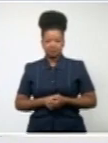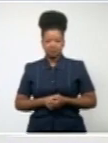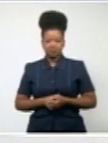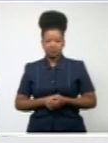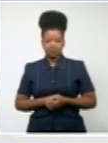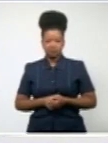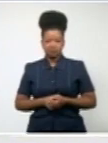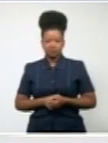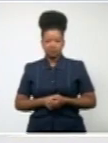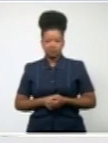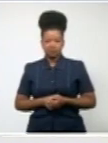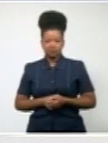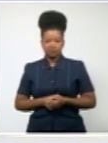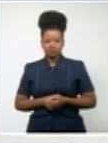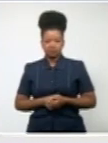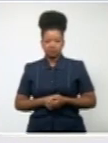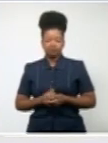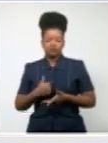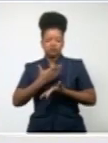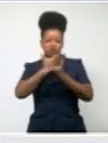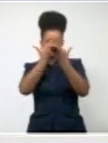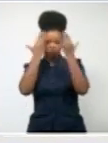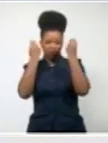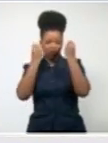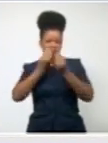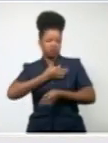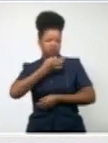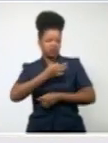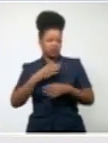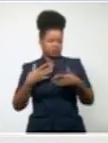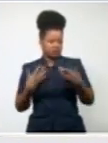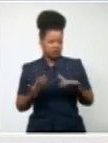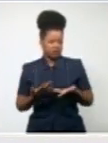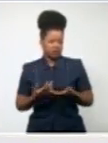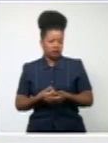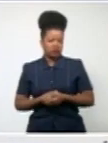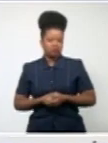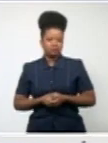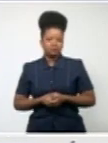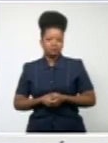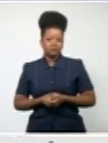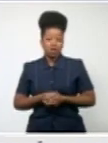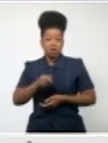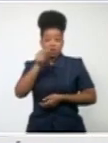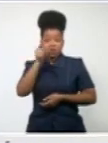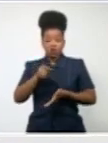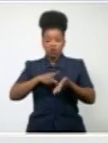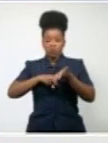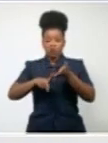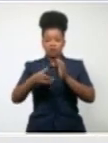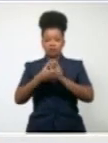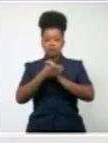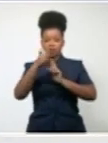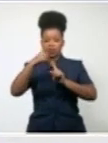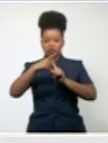the active cases that we have in the country.